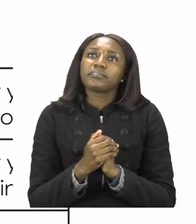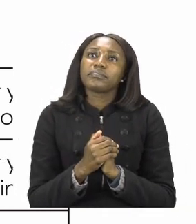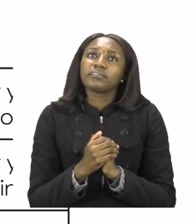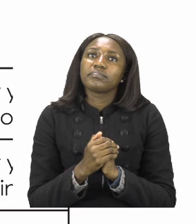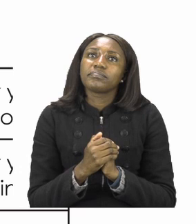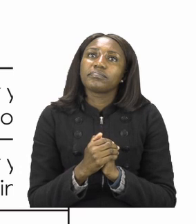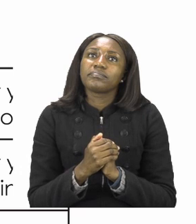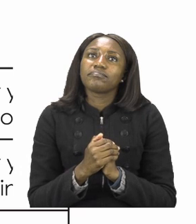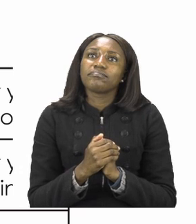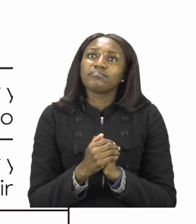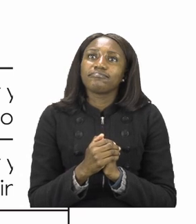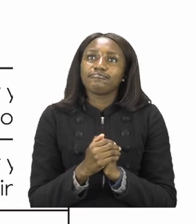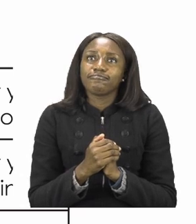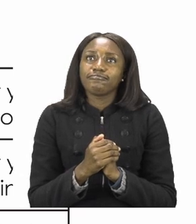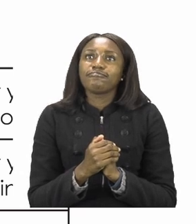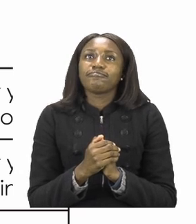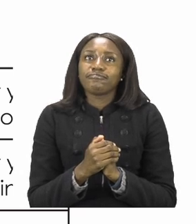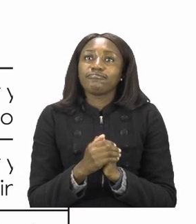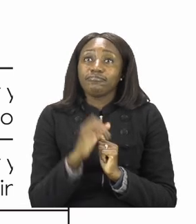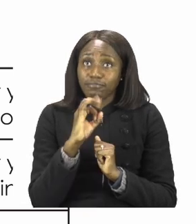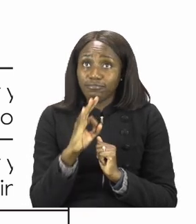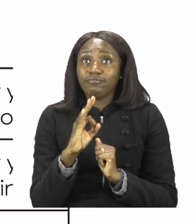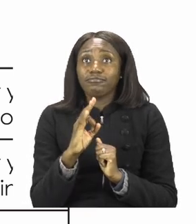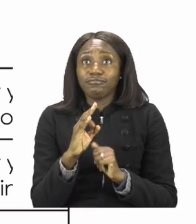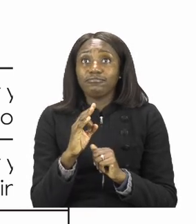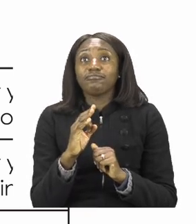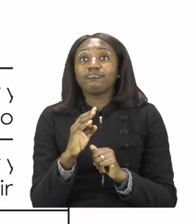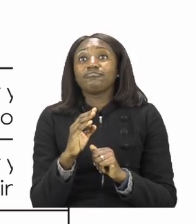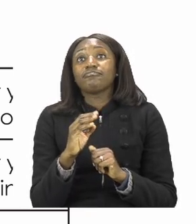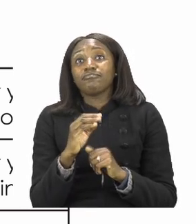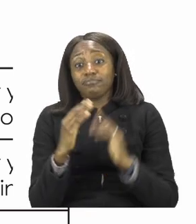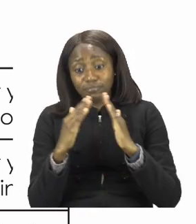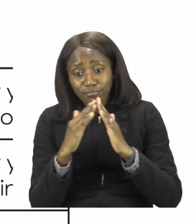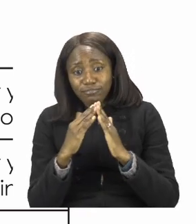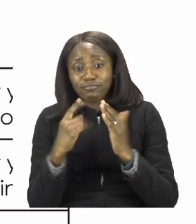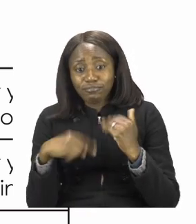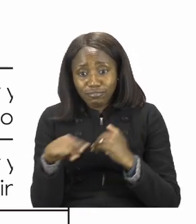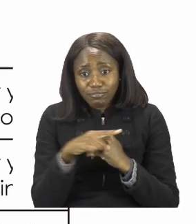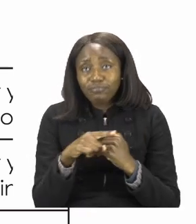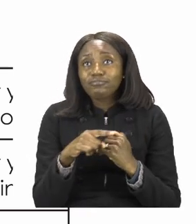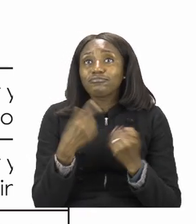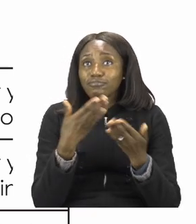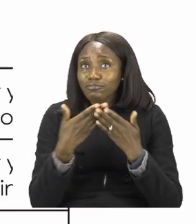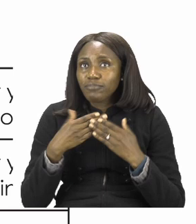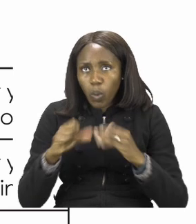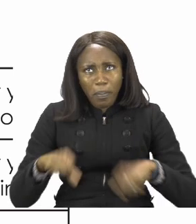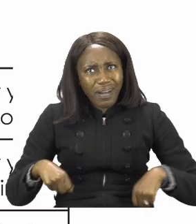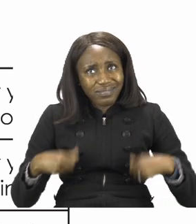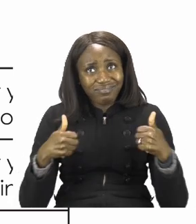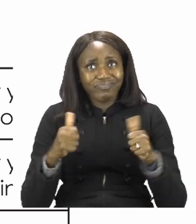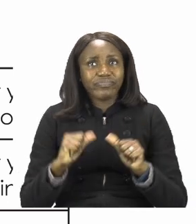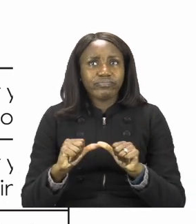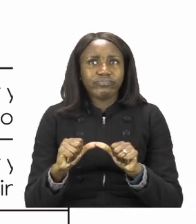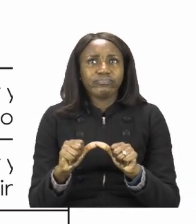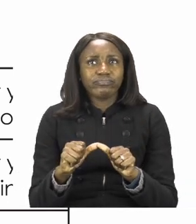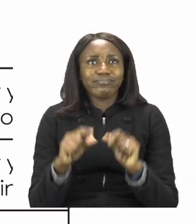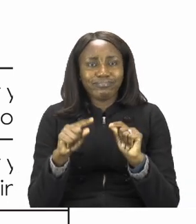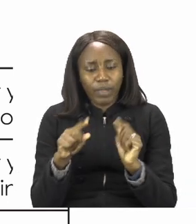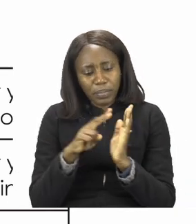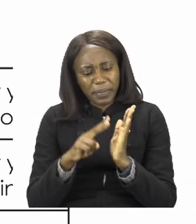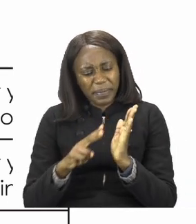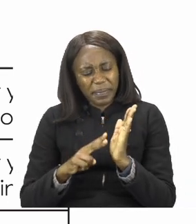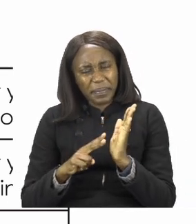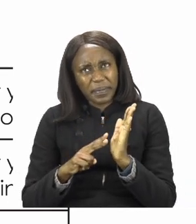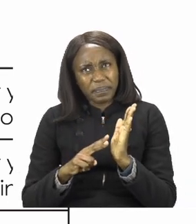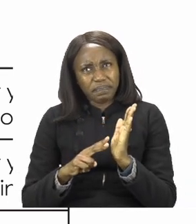stay safe, both in and outside our normal surroundings. So now that we have read our rules